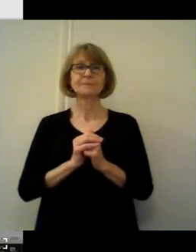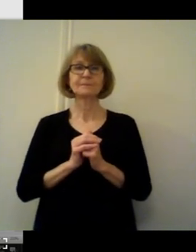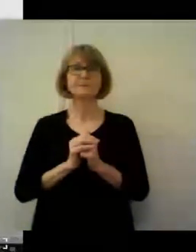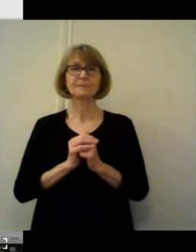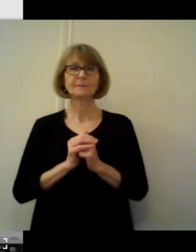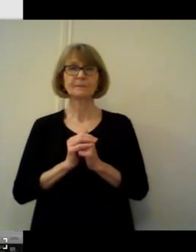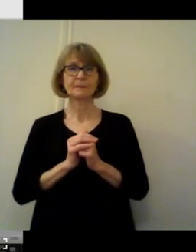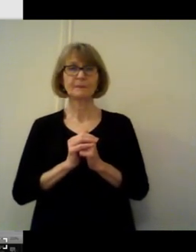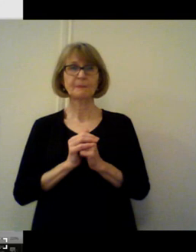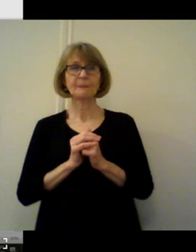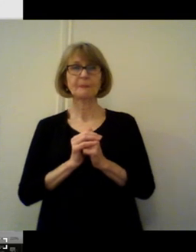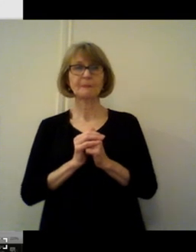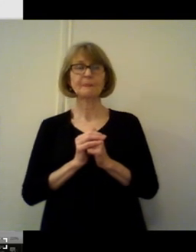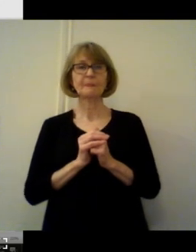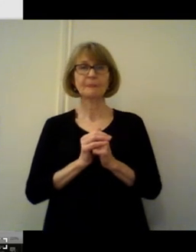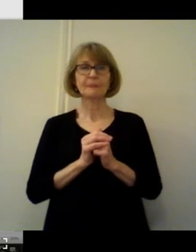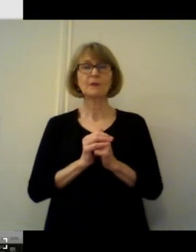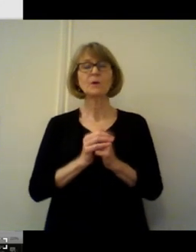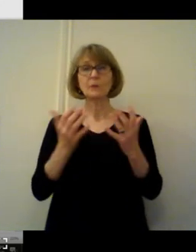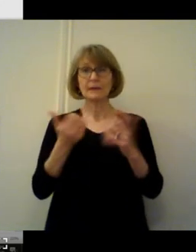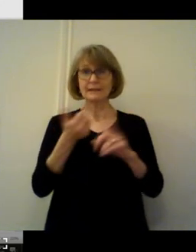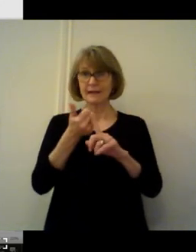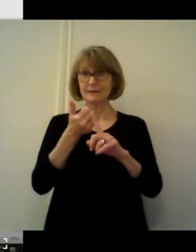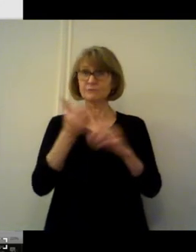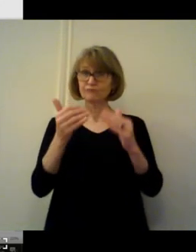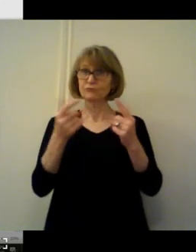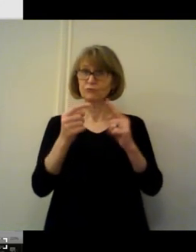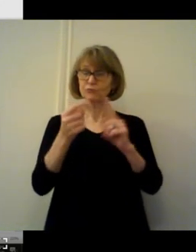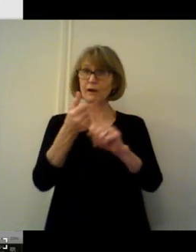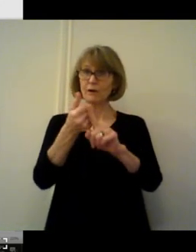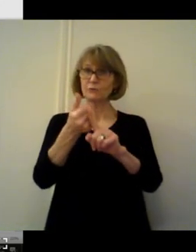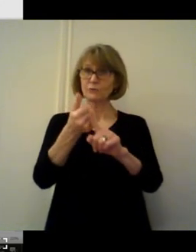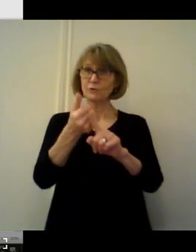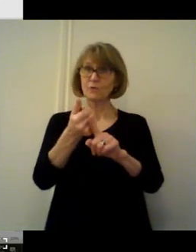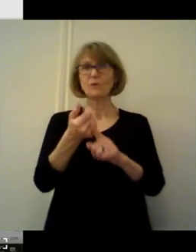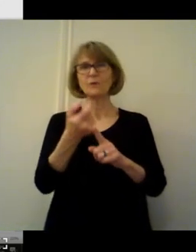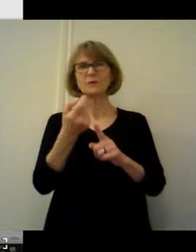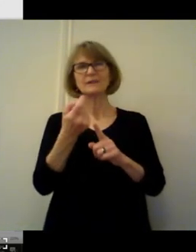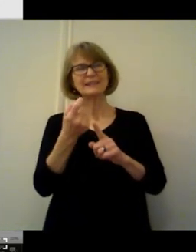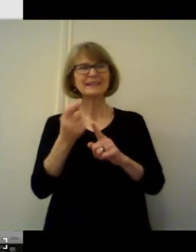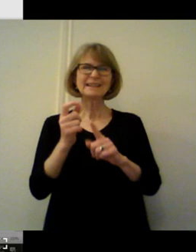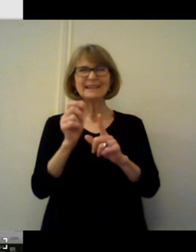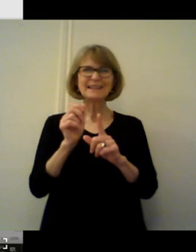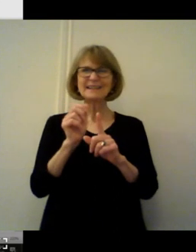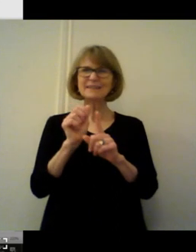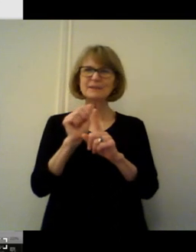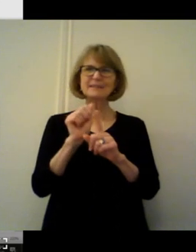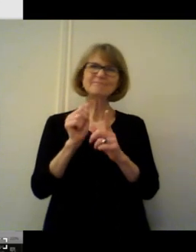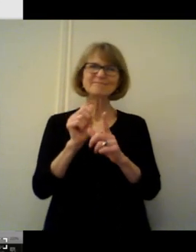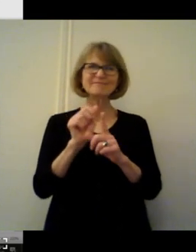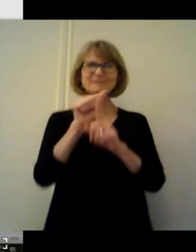All right, very good, you guys. I want you to go ahead and try the next one on your own. This one's a little bit tricky, but I want you to try it on your